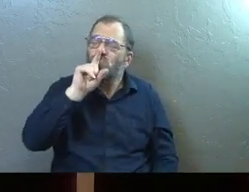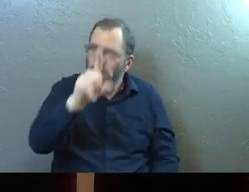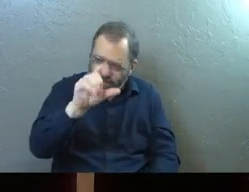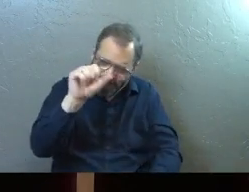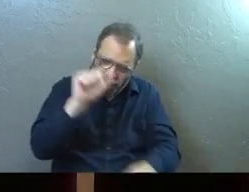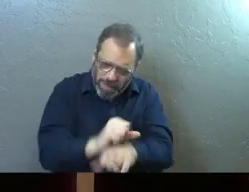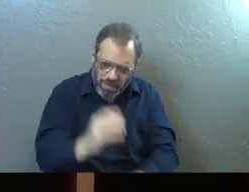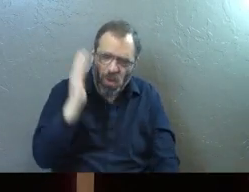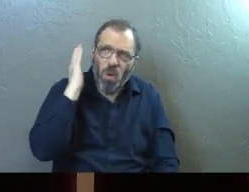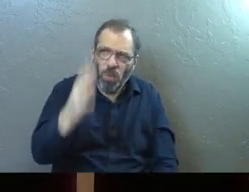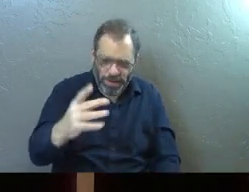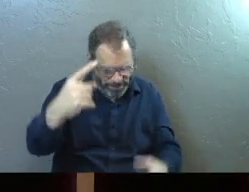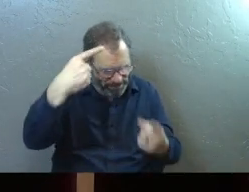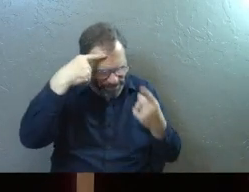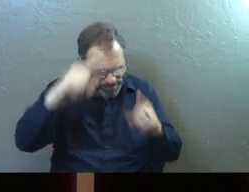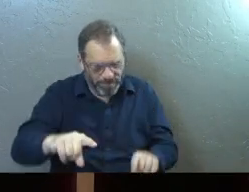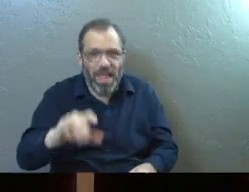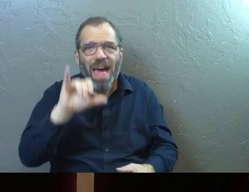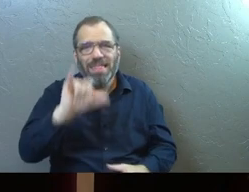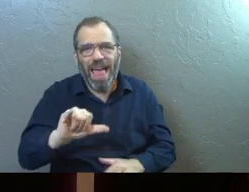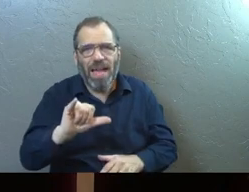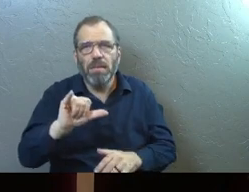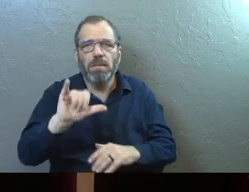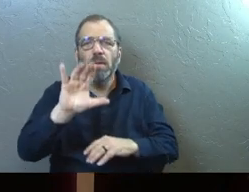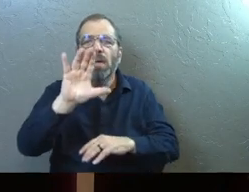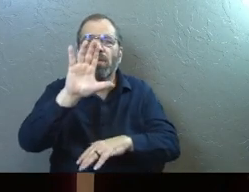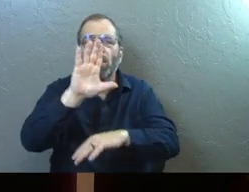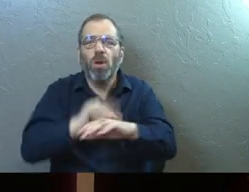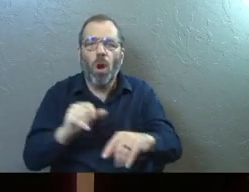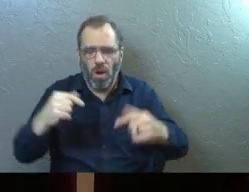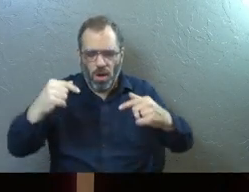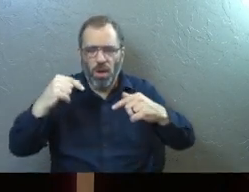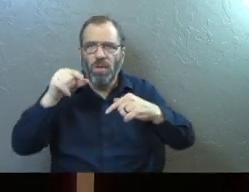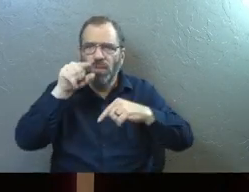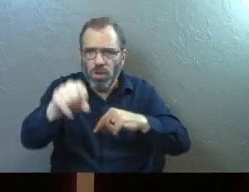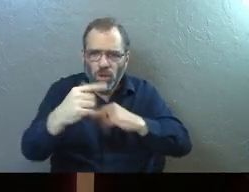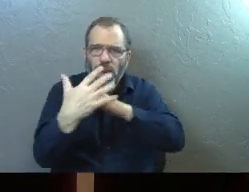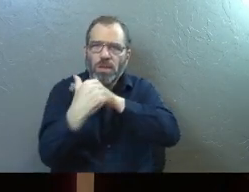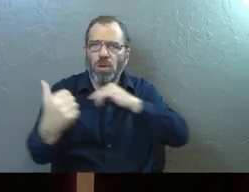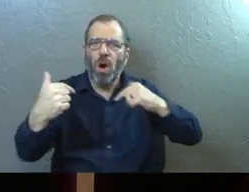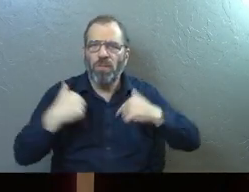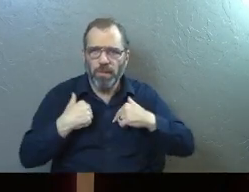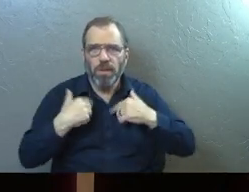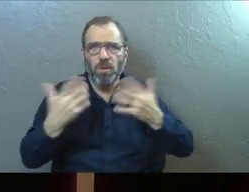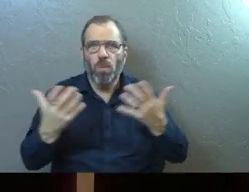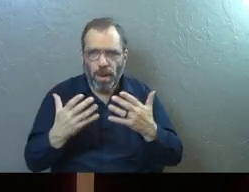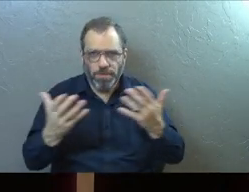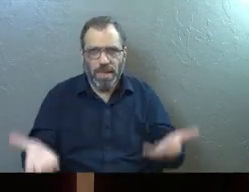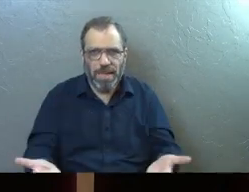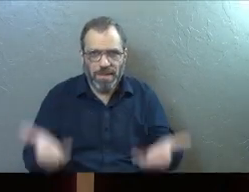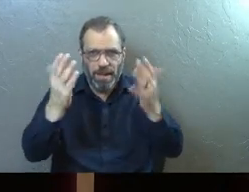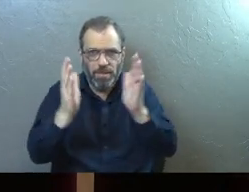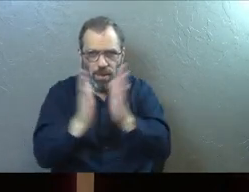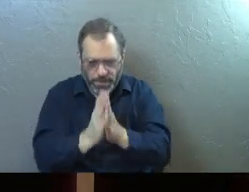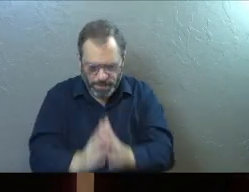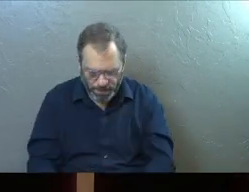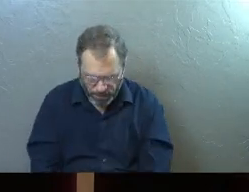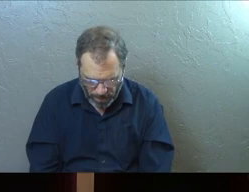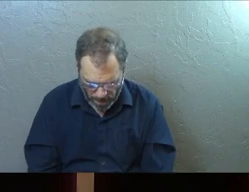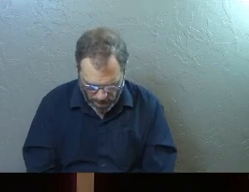do this. That's the call, I think, for all of us. That's what I want. And I hope that's what all of us want. So let's stand. I'm going to pray for